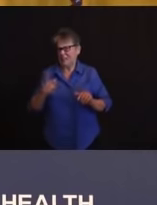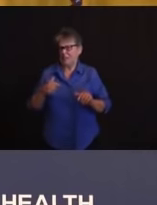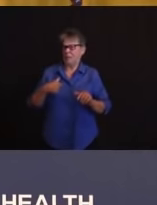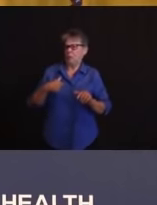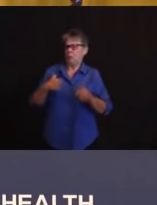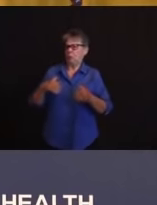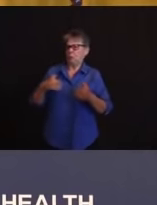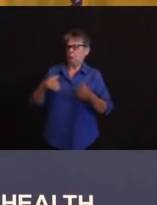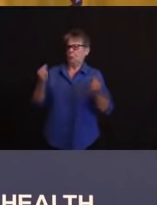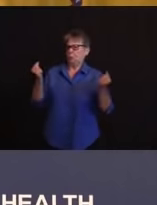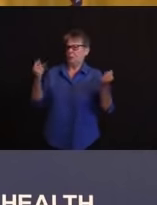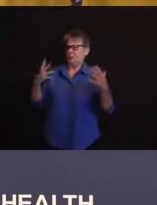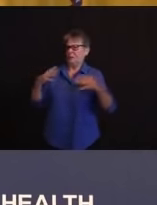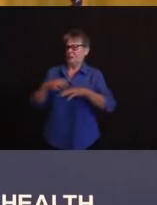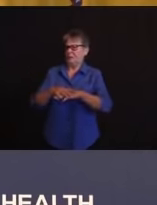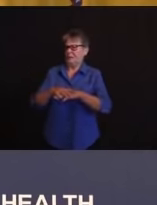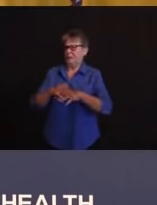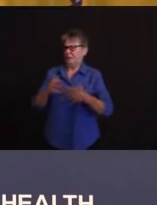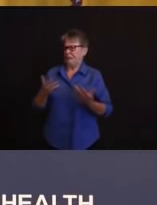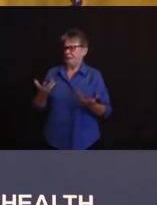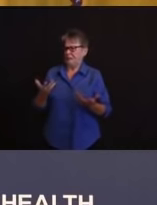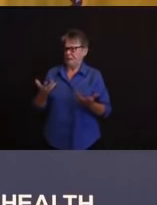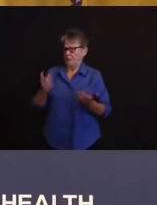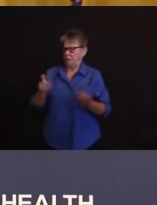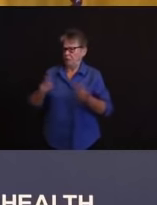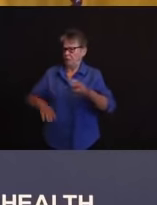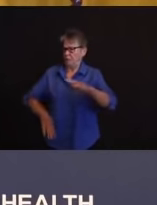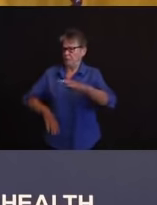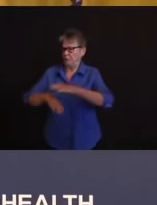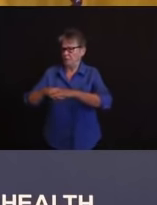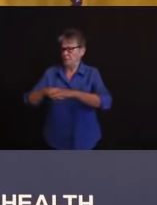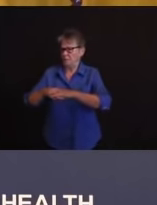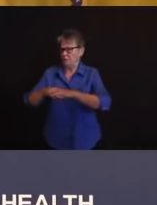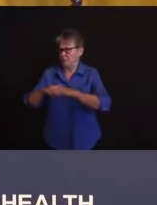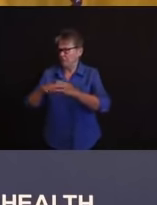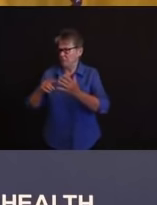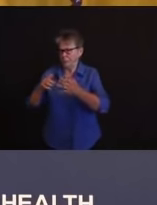to social distance is somewhat related to how many bodies there are in a given